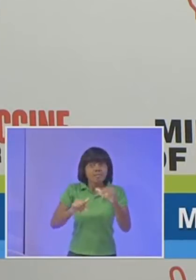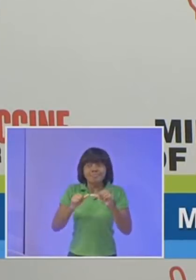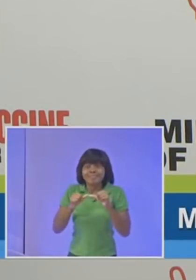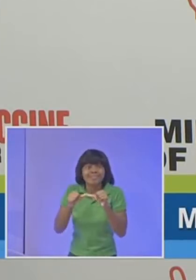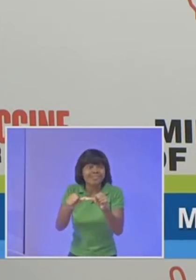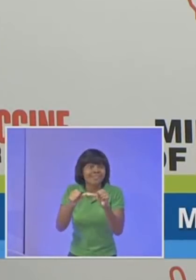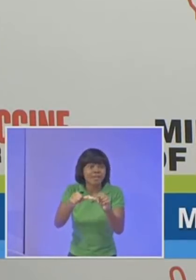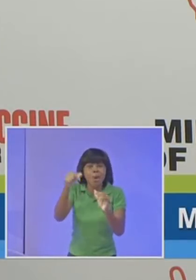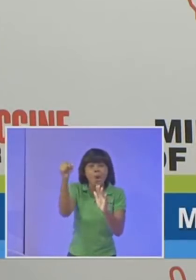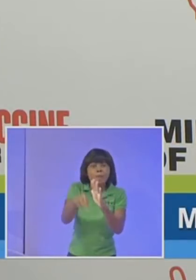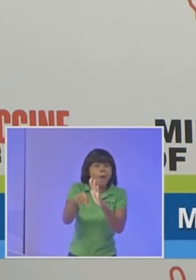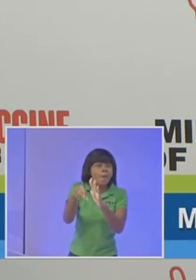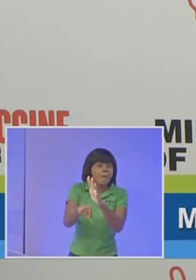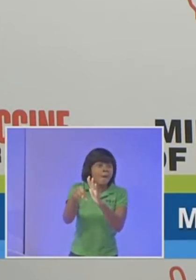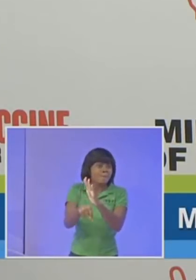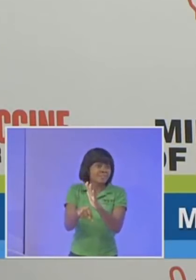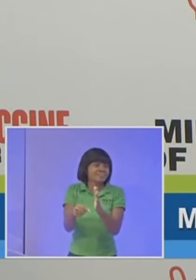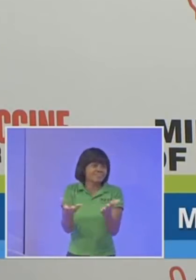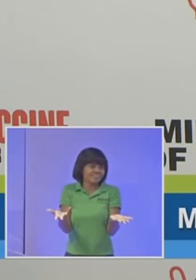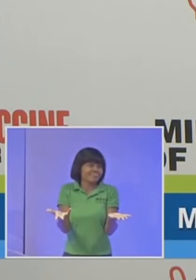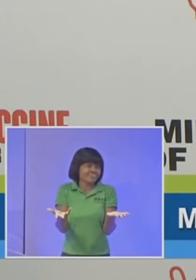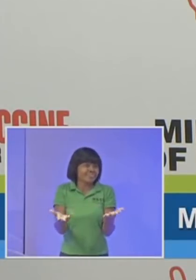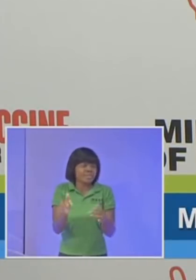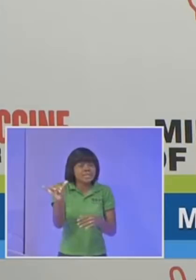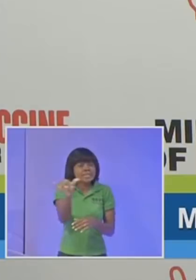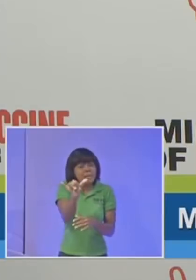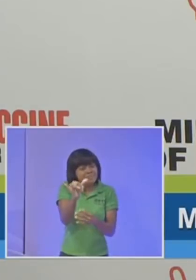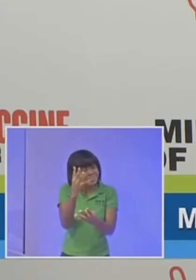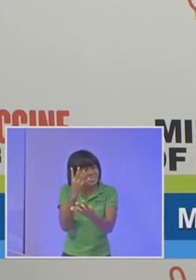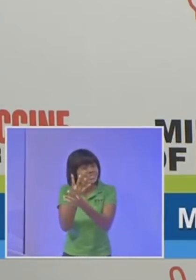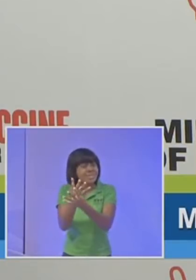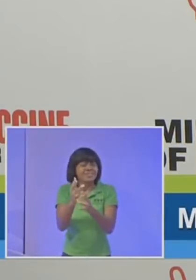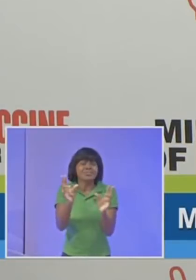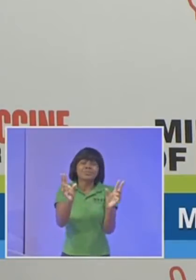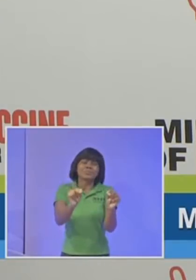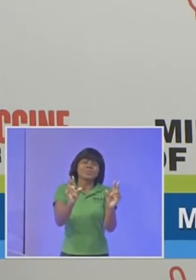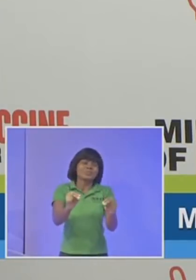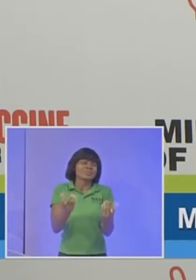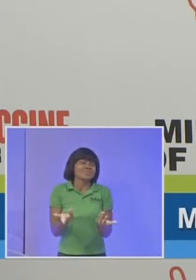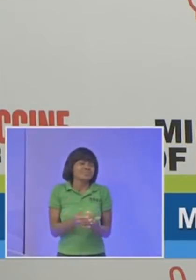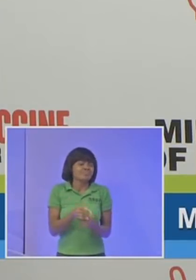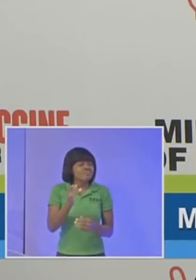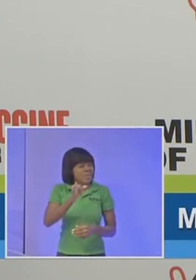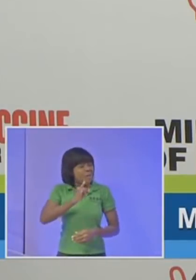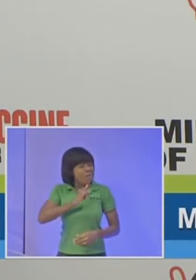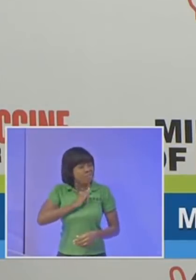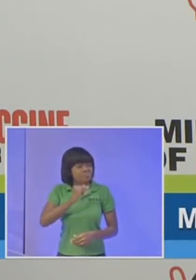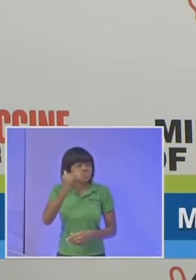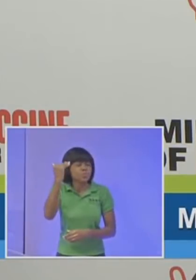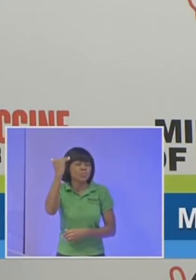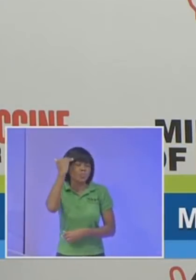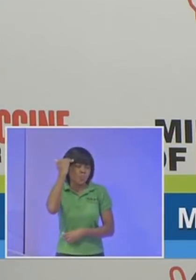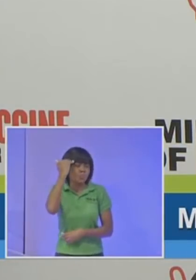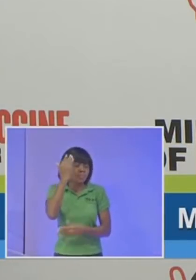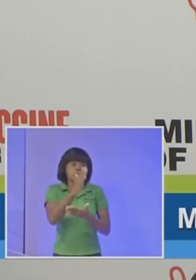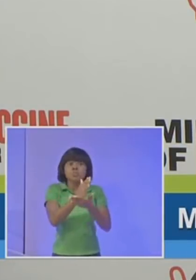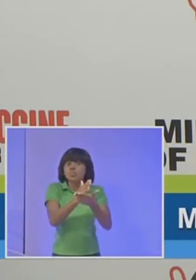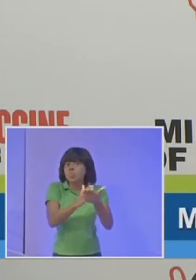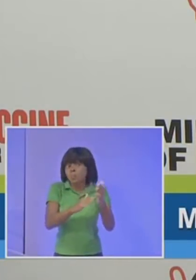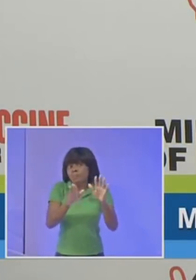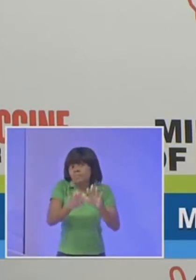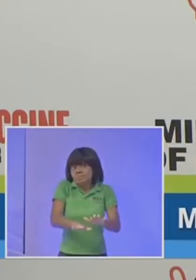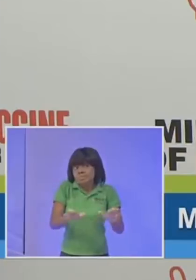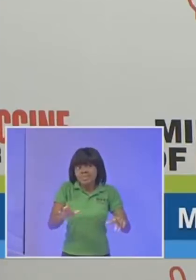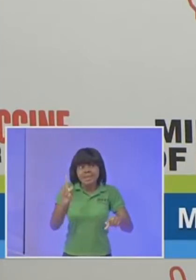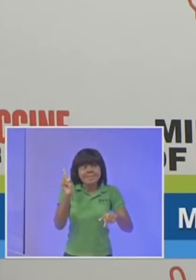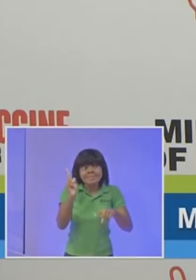all of us to protect those who cannot be vaccinated by becoming vaccinated. So